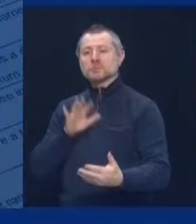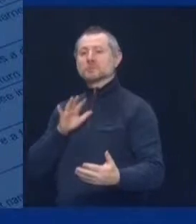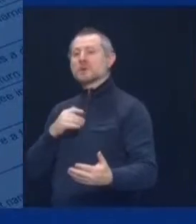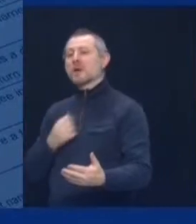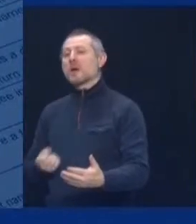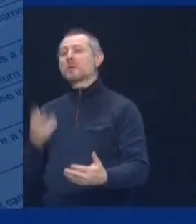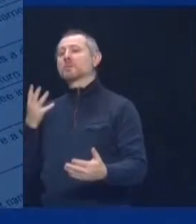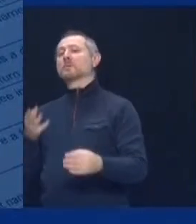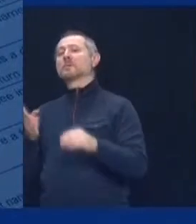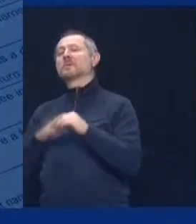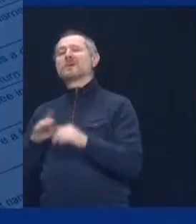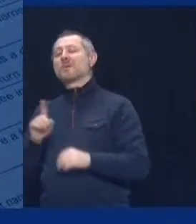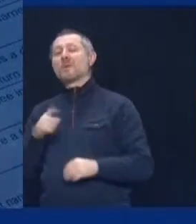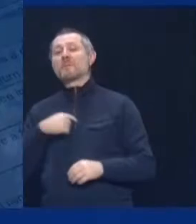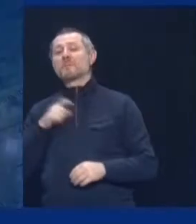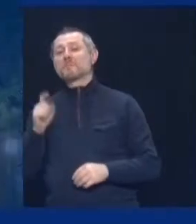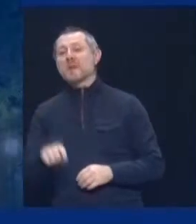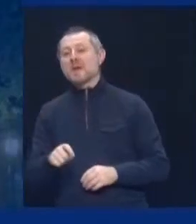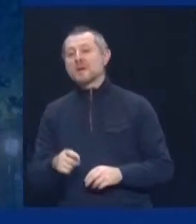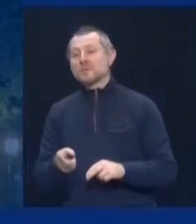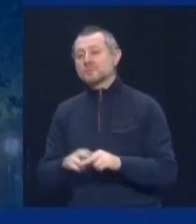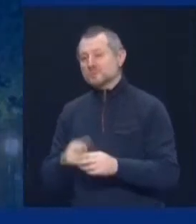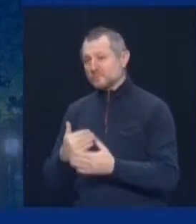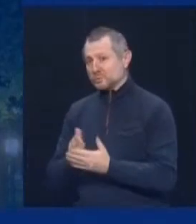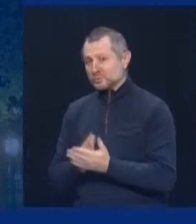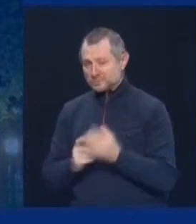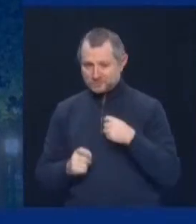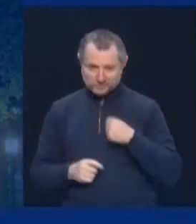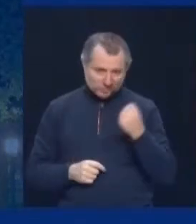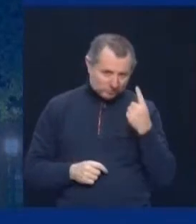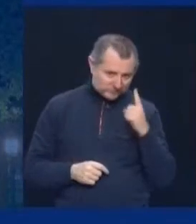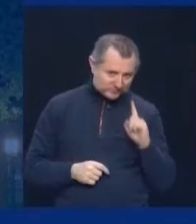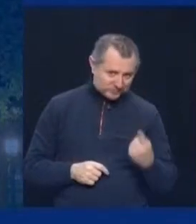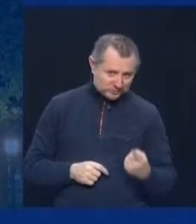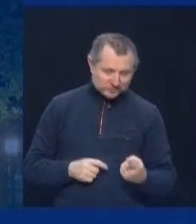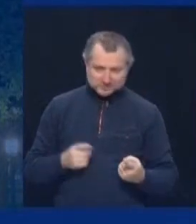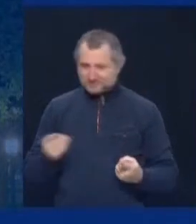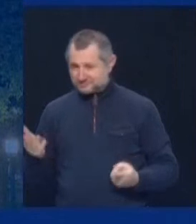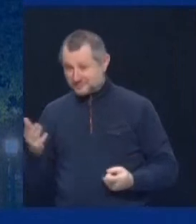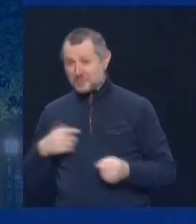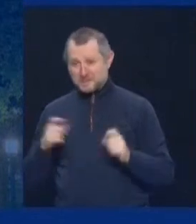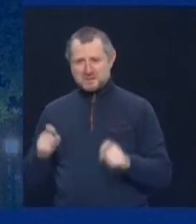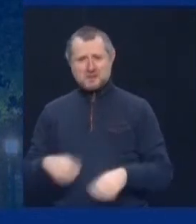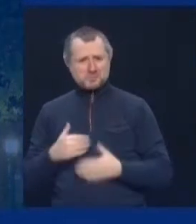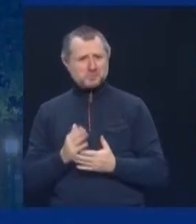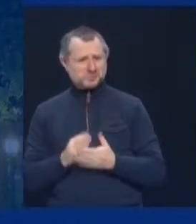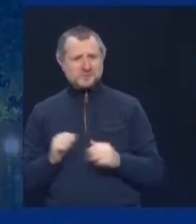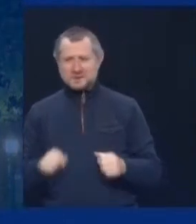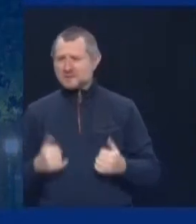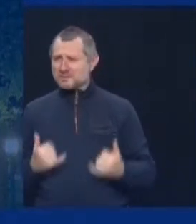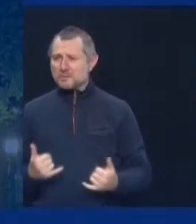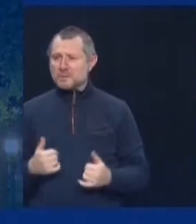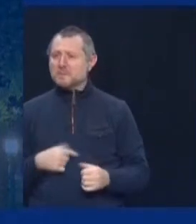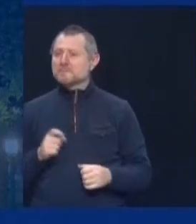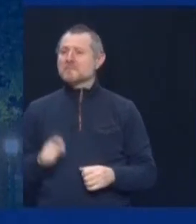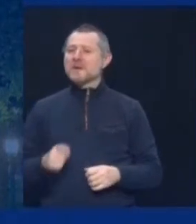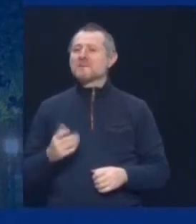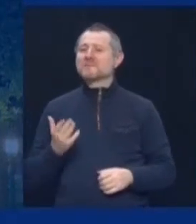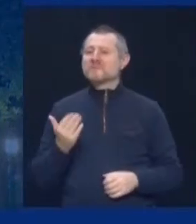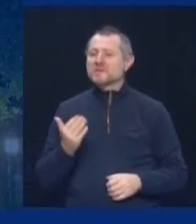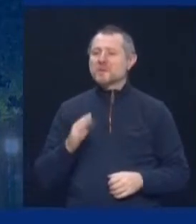relative to the budget. We could do a whole budget now, but then we're going to close a $15 billion gap